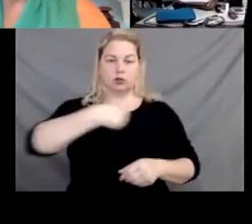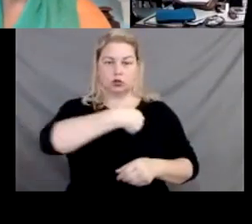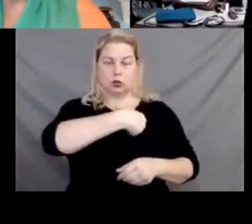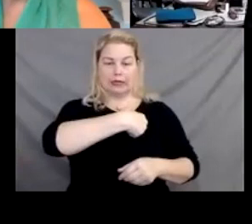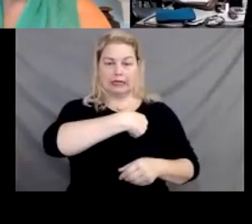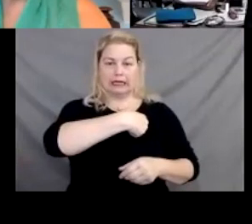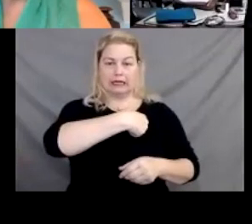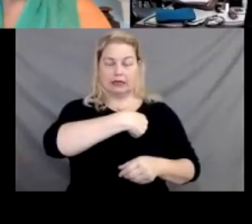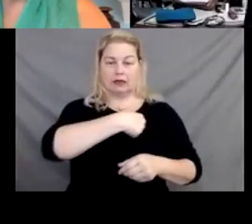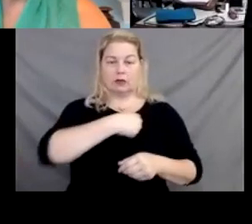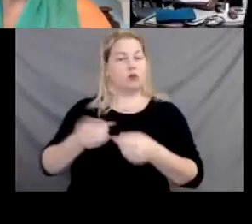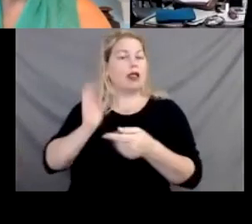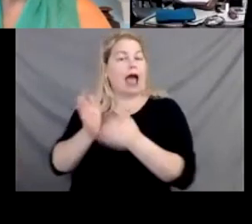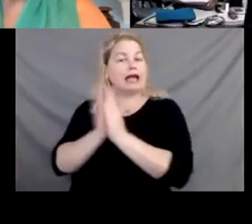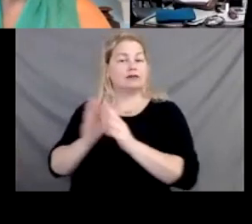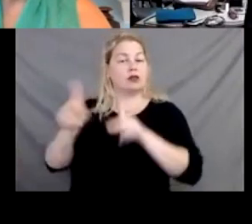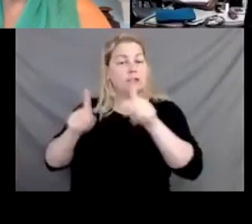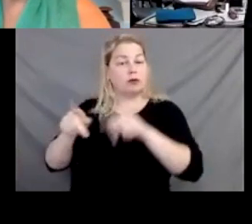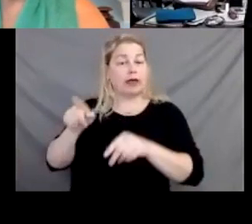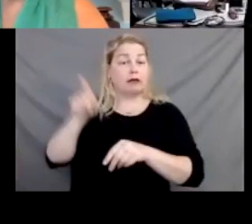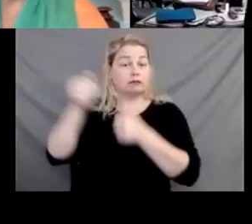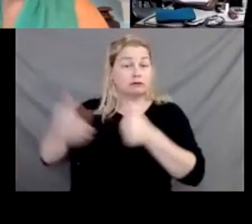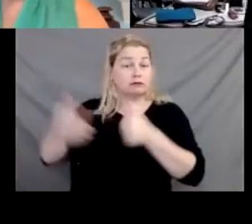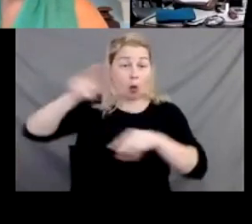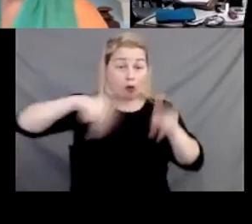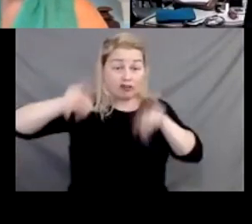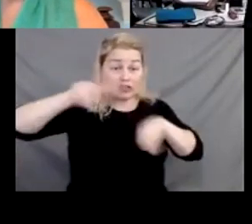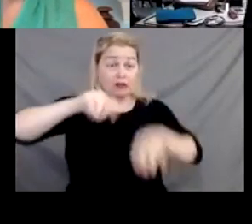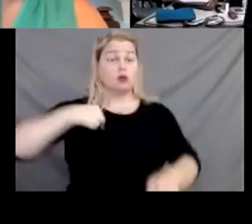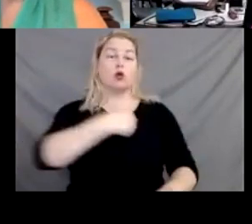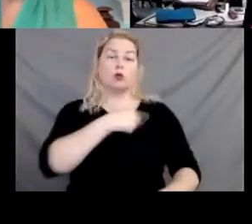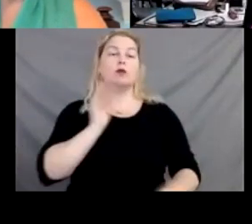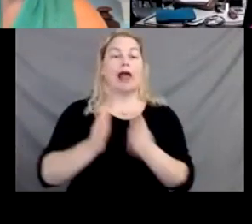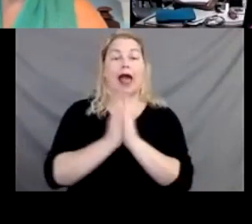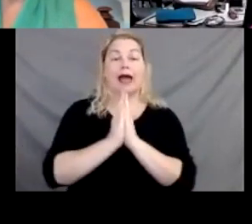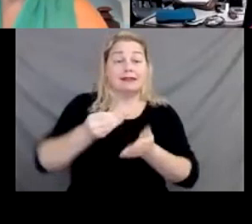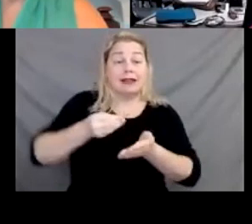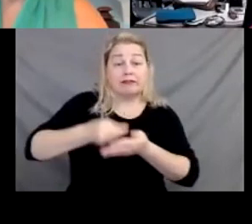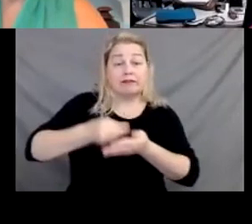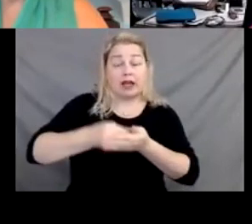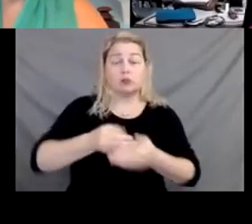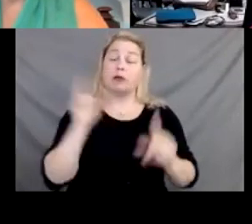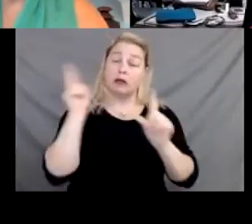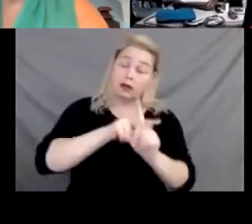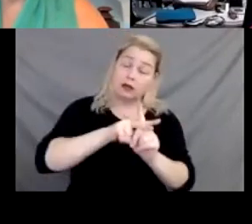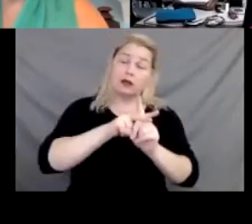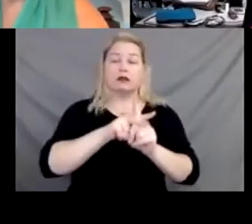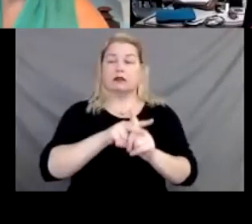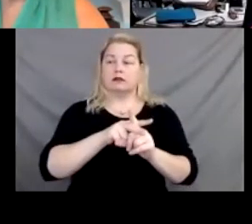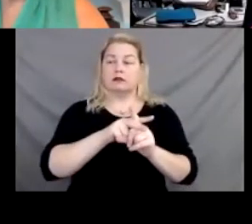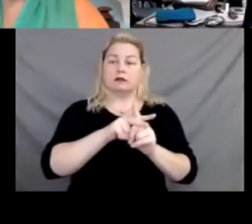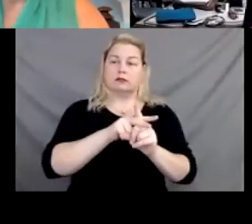the oversight, implementation, and planning be used to develop stronger